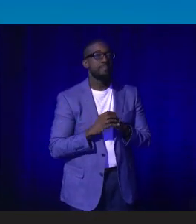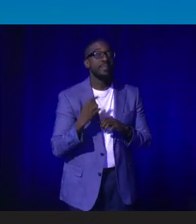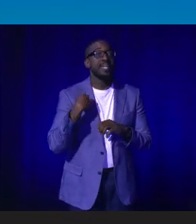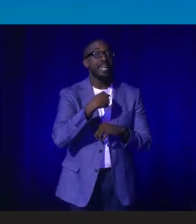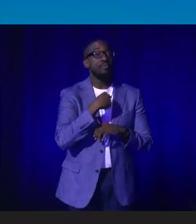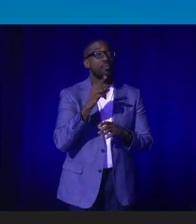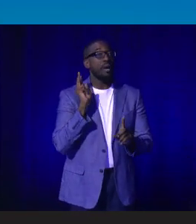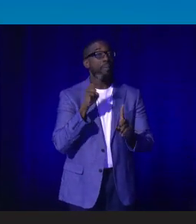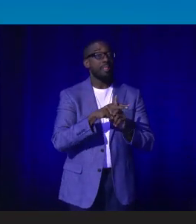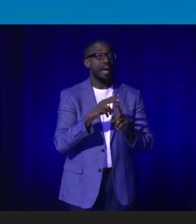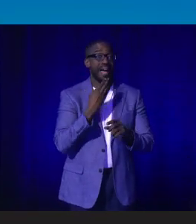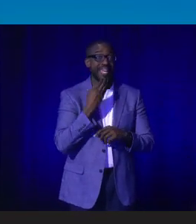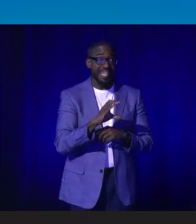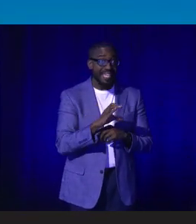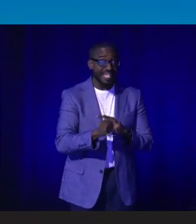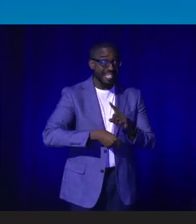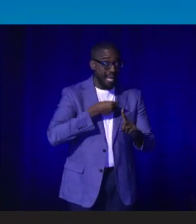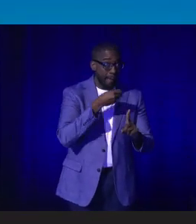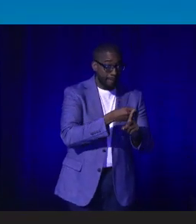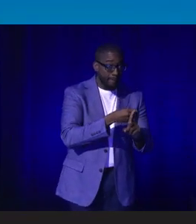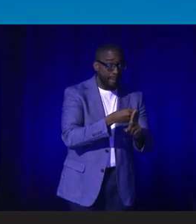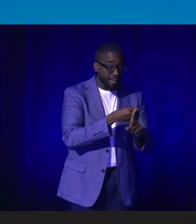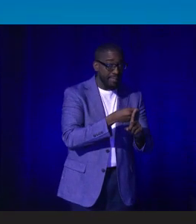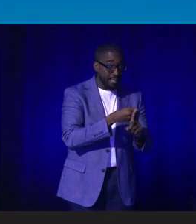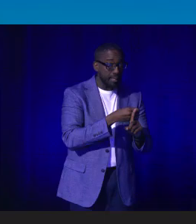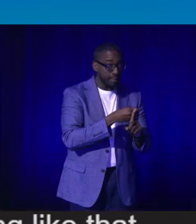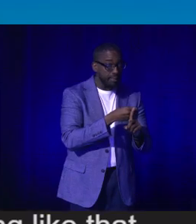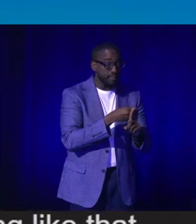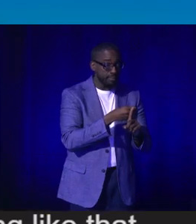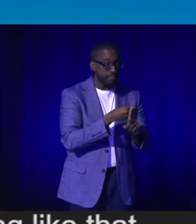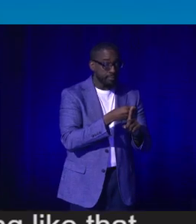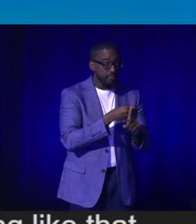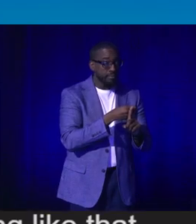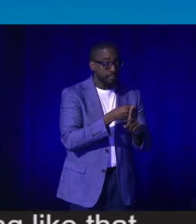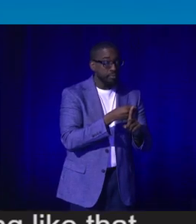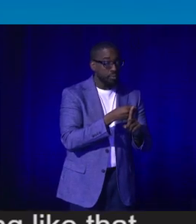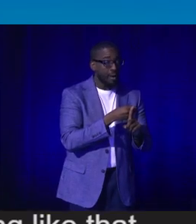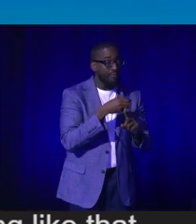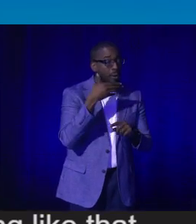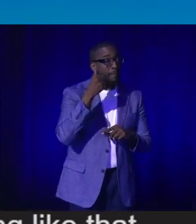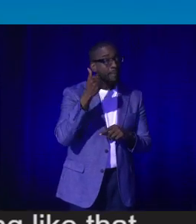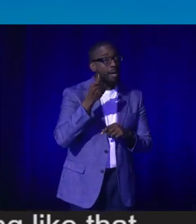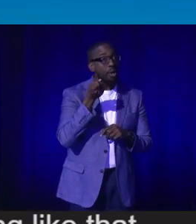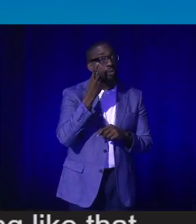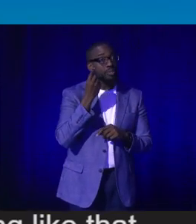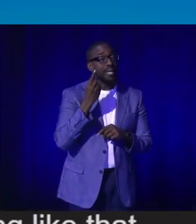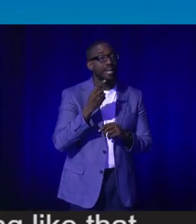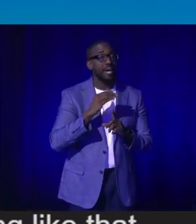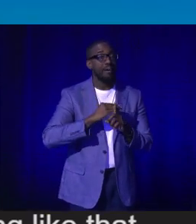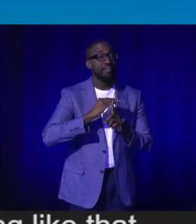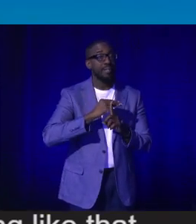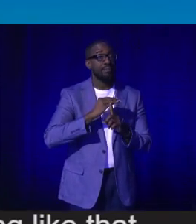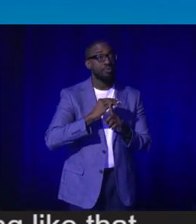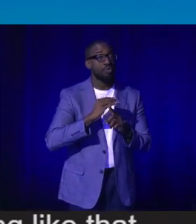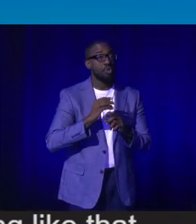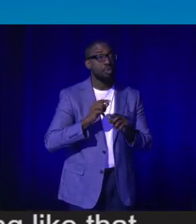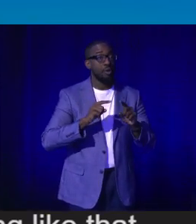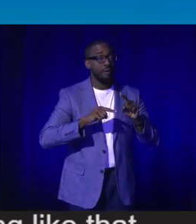use heating in the packaging, if we have a better understanding of temperature variation